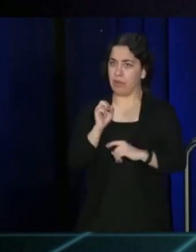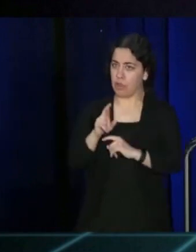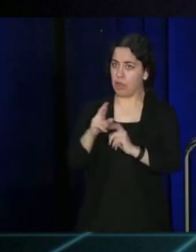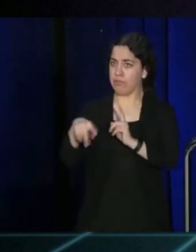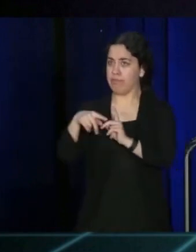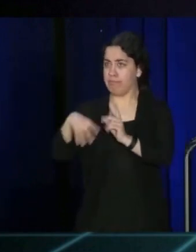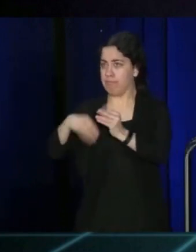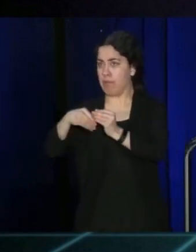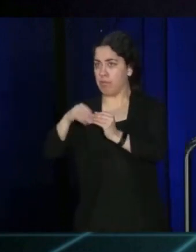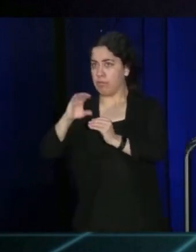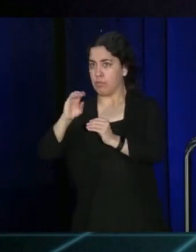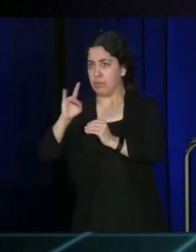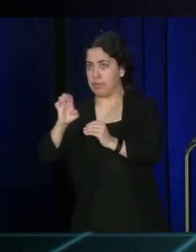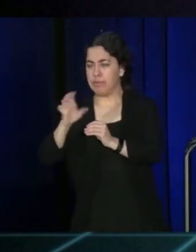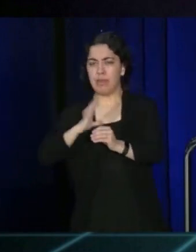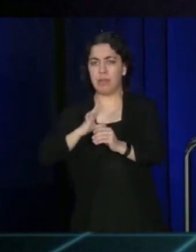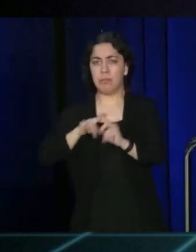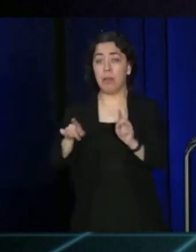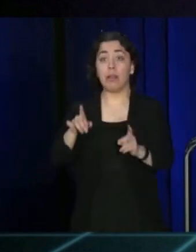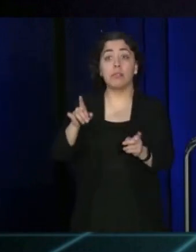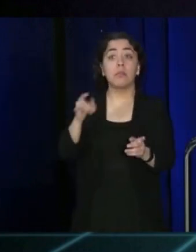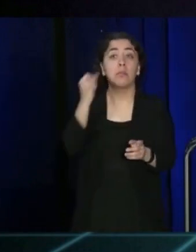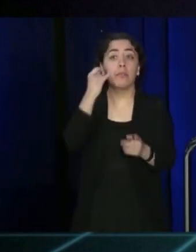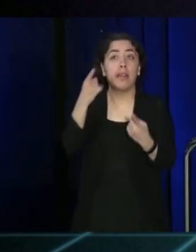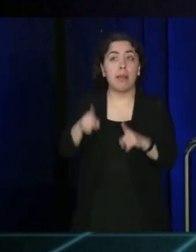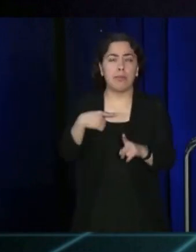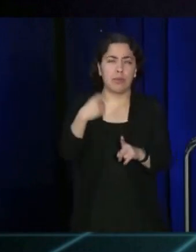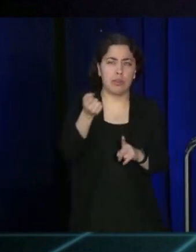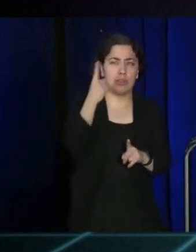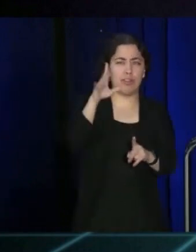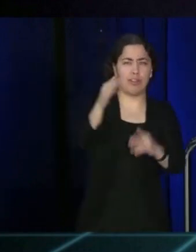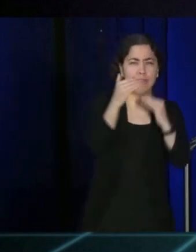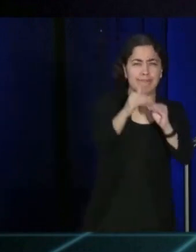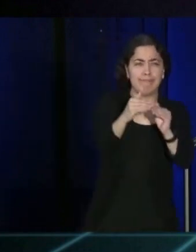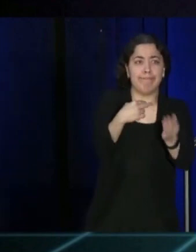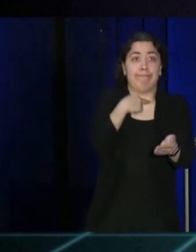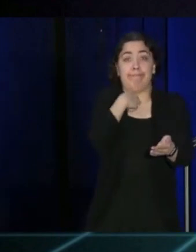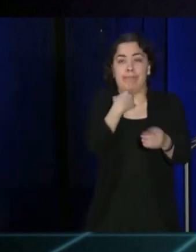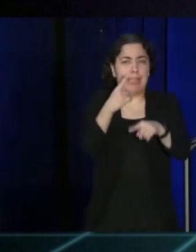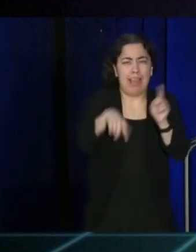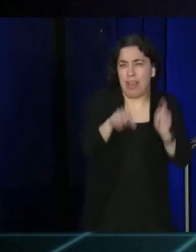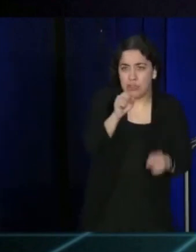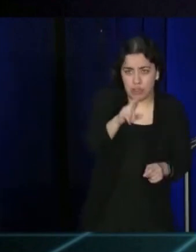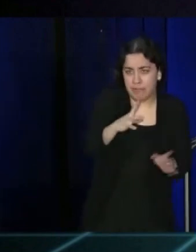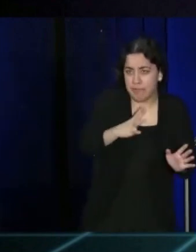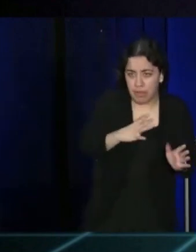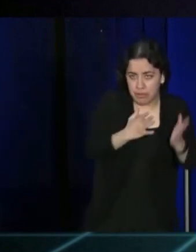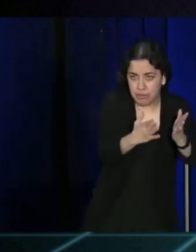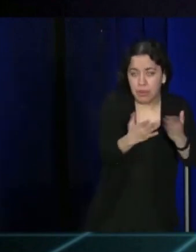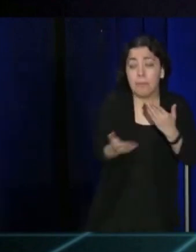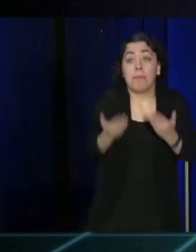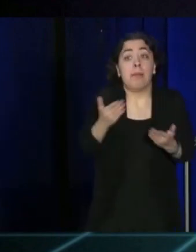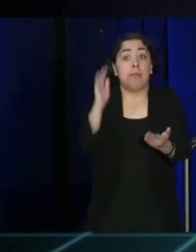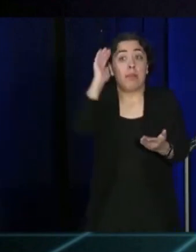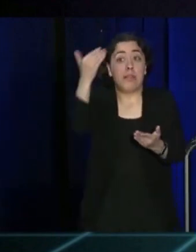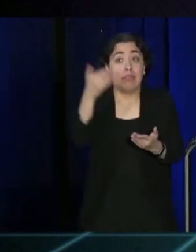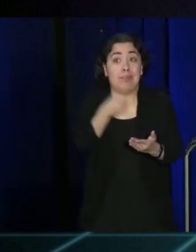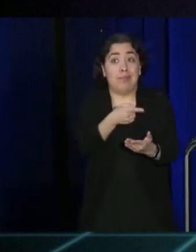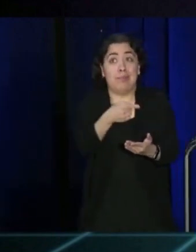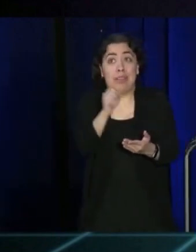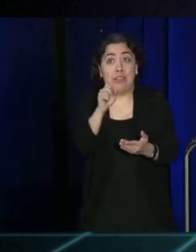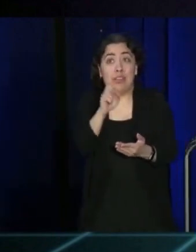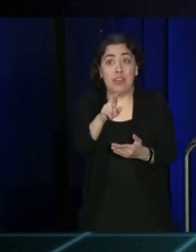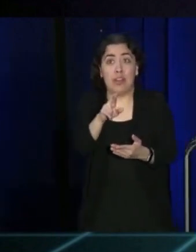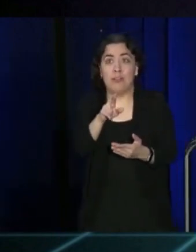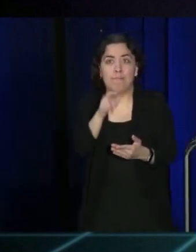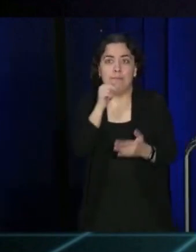pretend that we understand some constraint. For some reason, they can't SSR this. Or maybe the case is that they're not SSRing this stuff